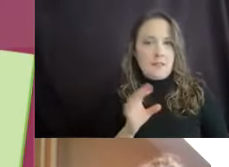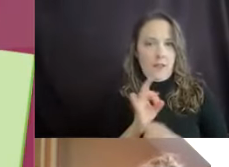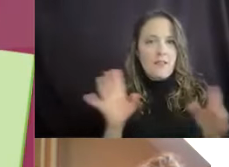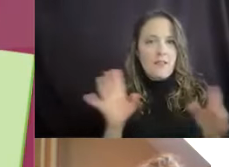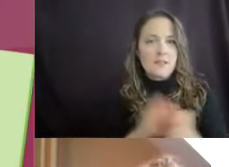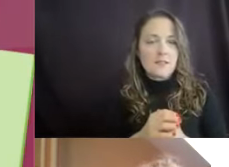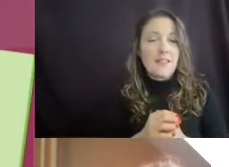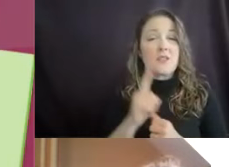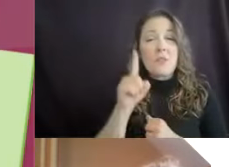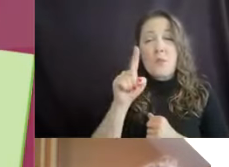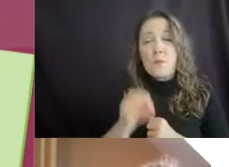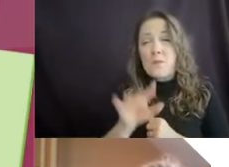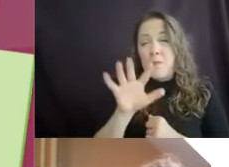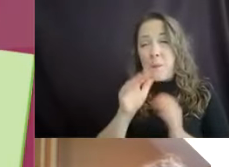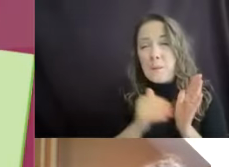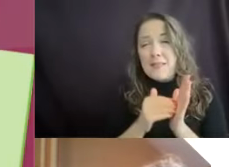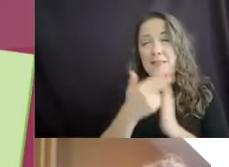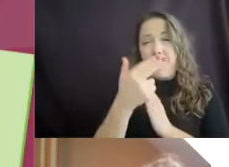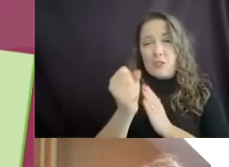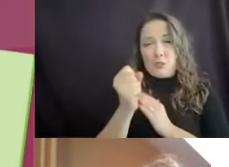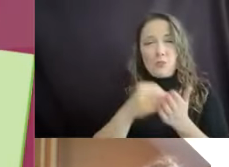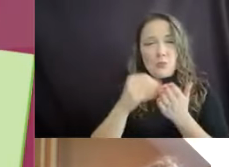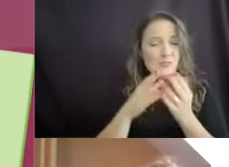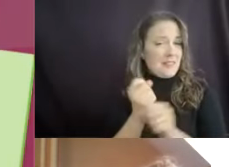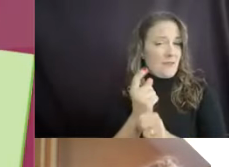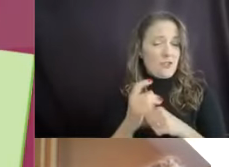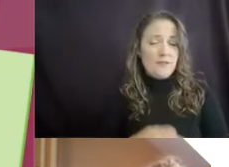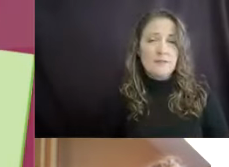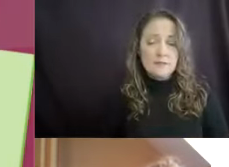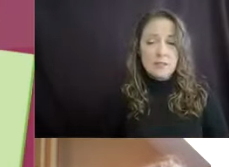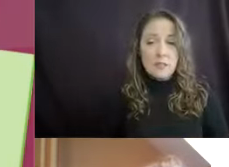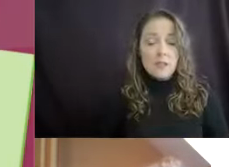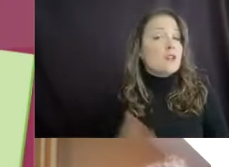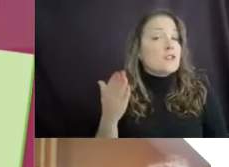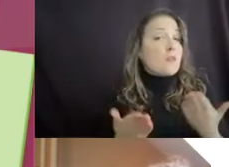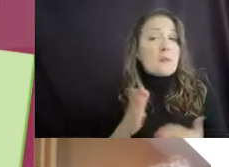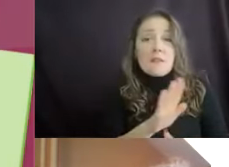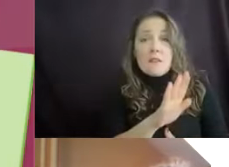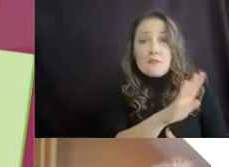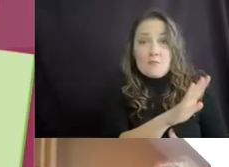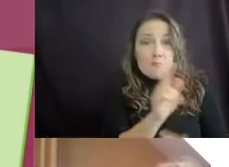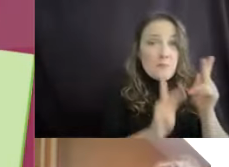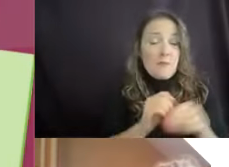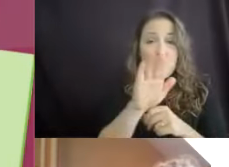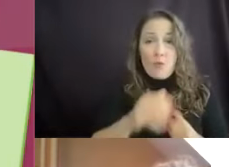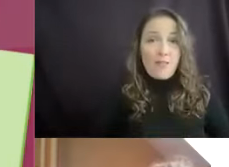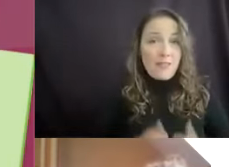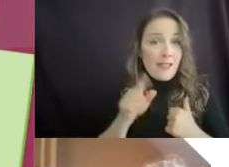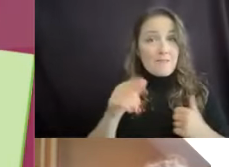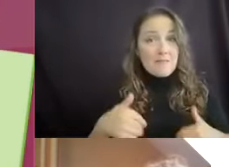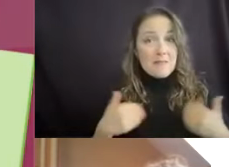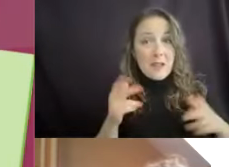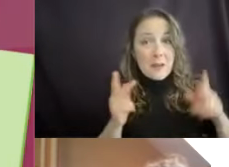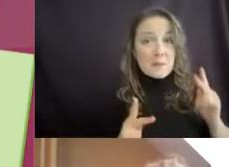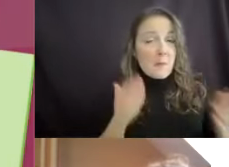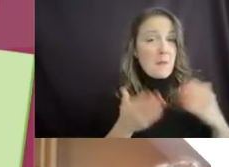schoolers every year. So even if the young people in your life aren't going through it, chances are they know somebody, they